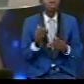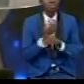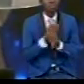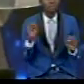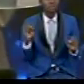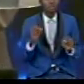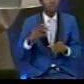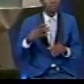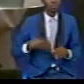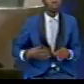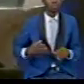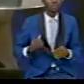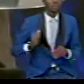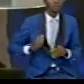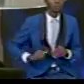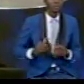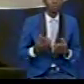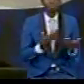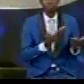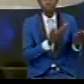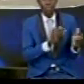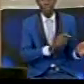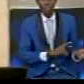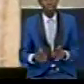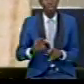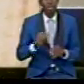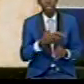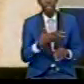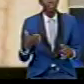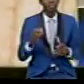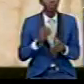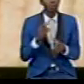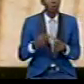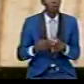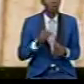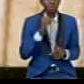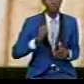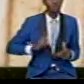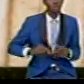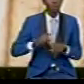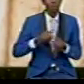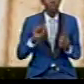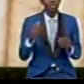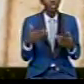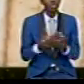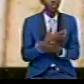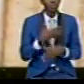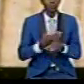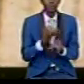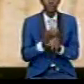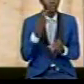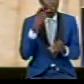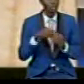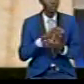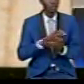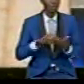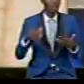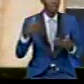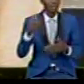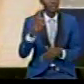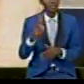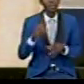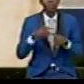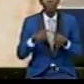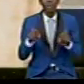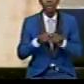nor uncircumcision, but a new creature. Verse 16, it says, and as